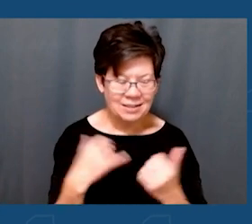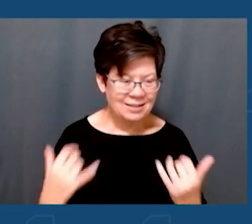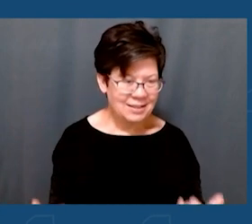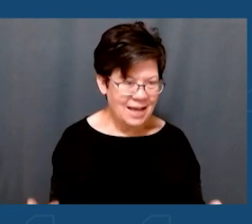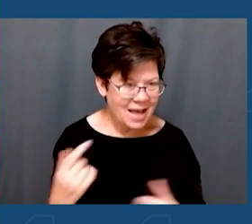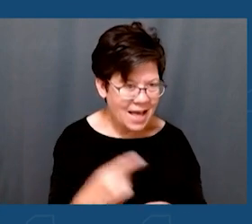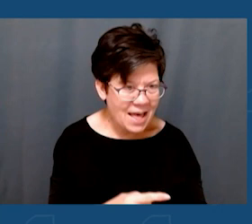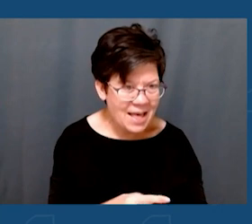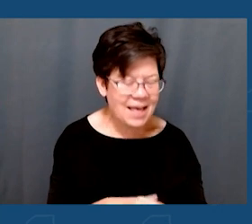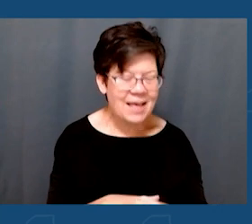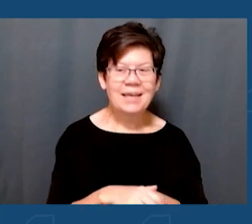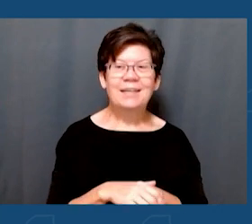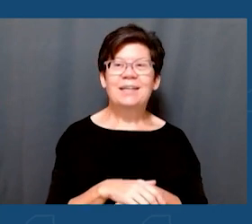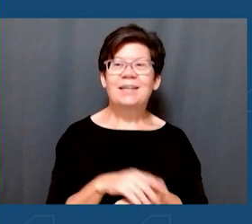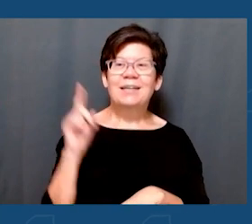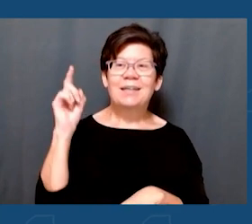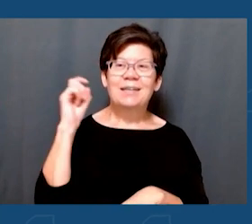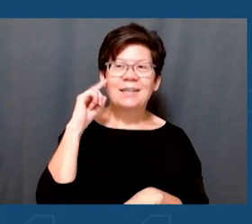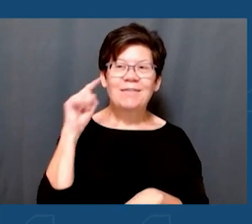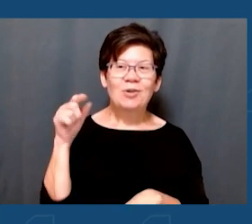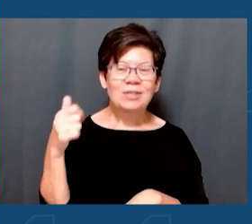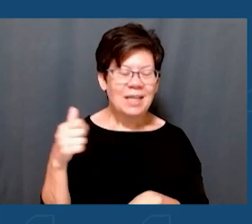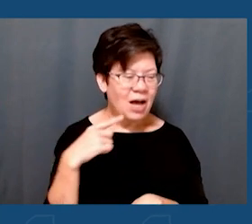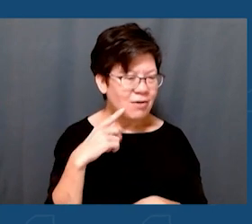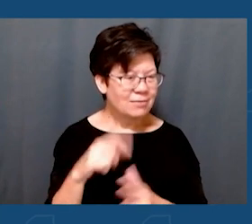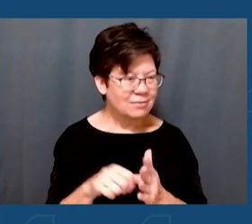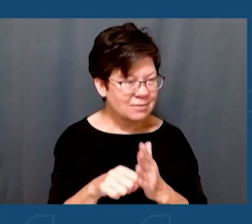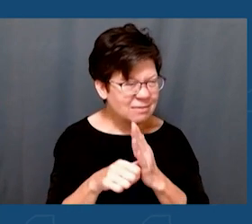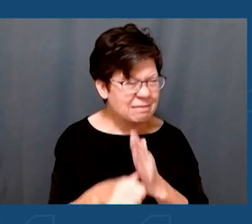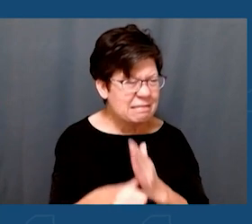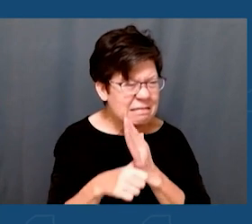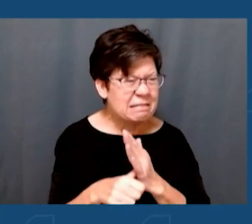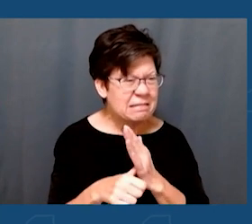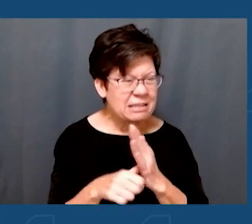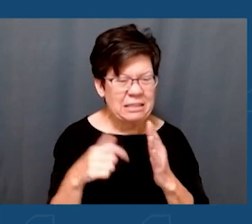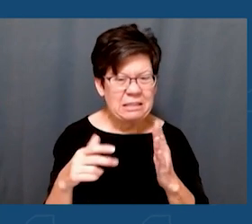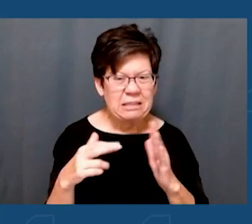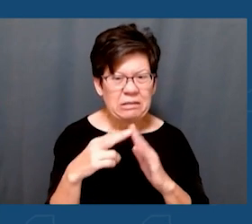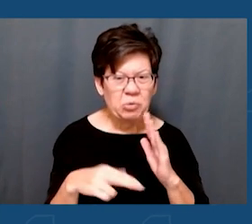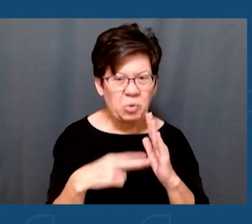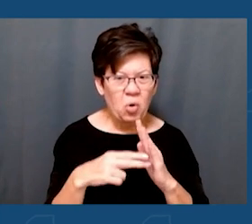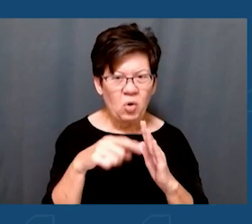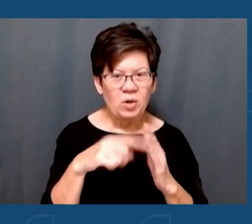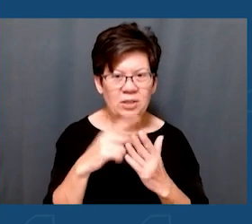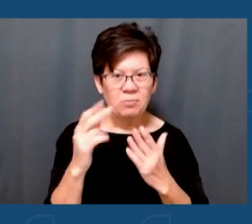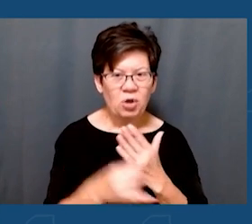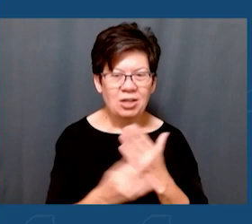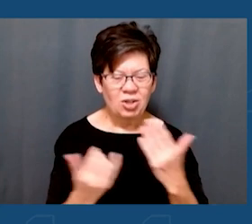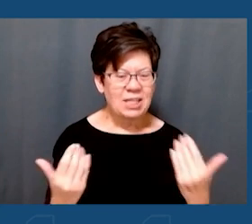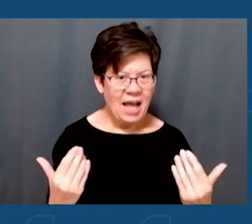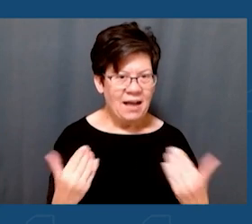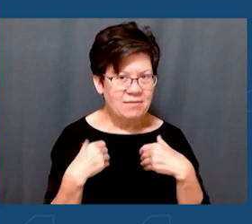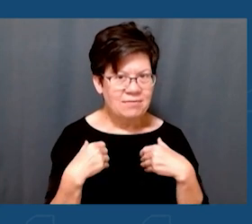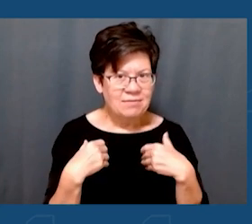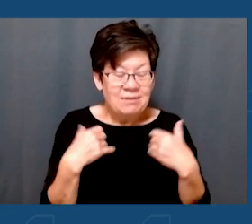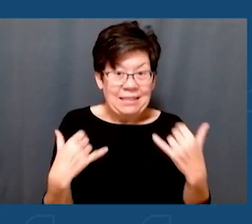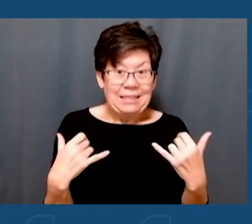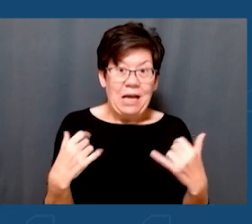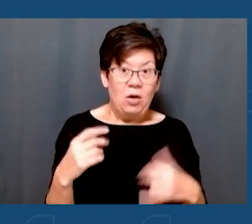to emphasize the critically important role that this project will play not only in West